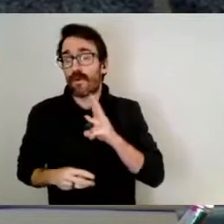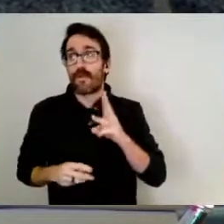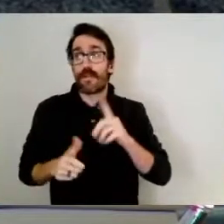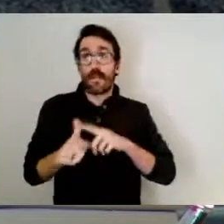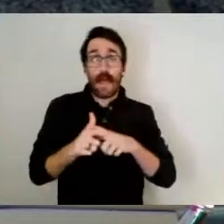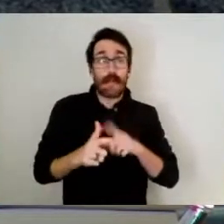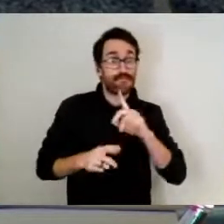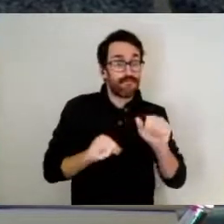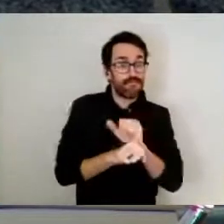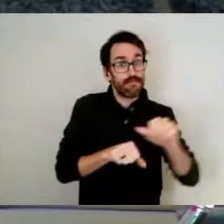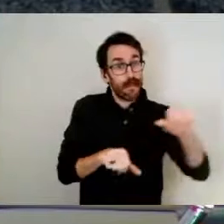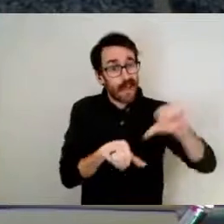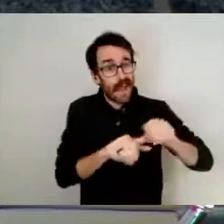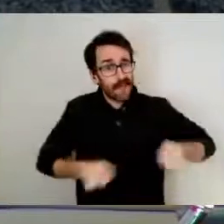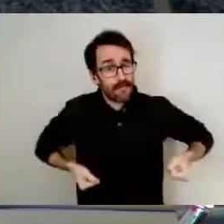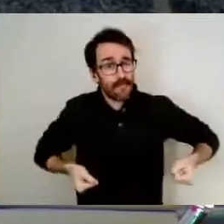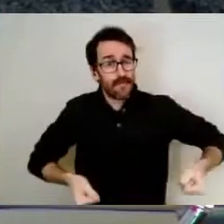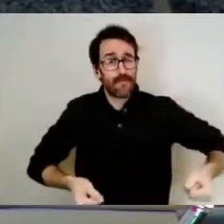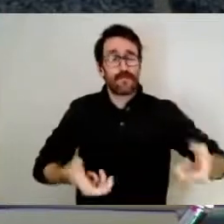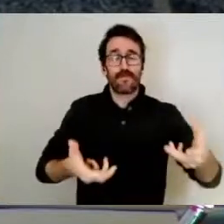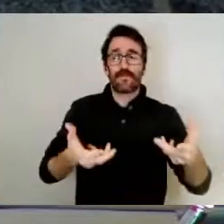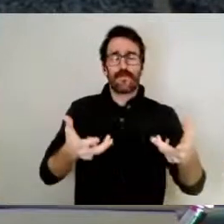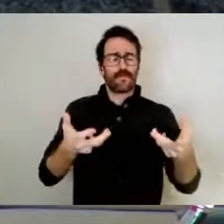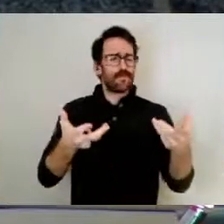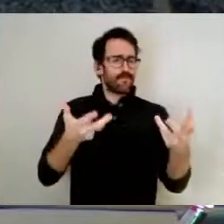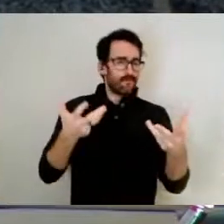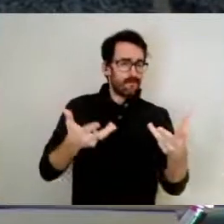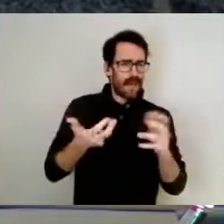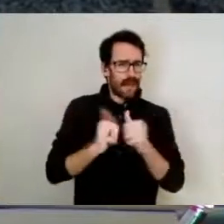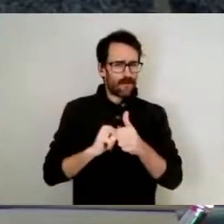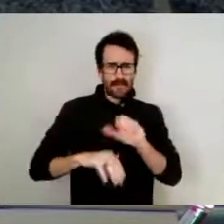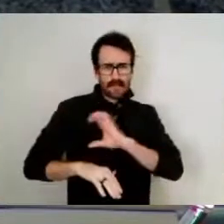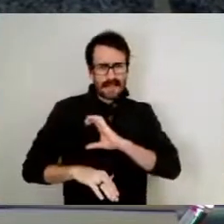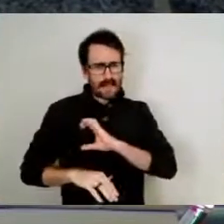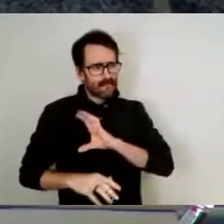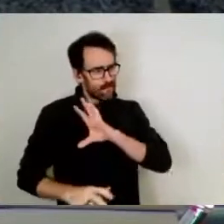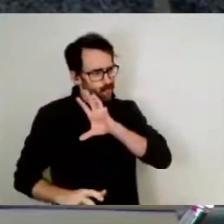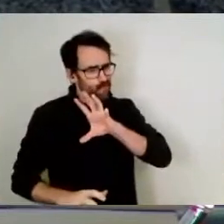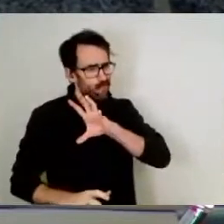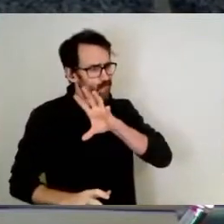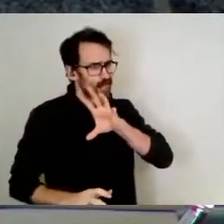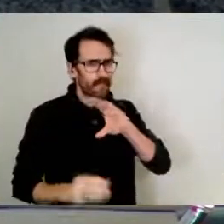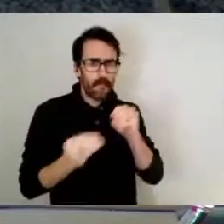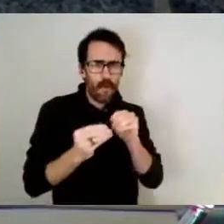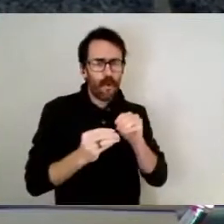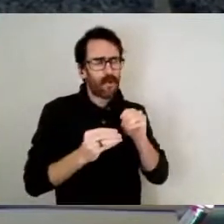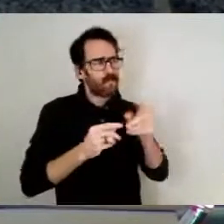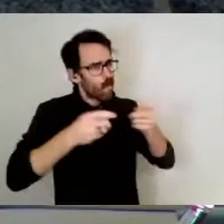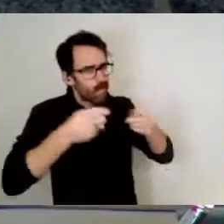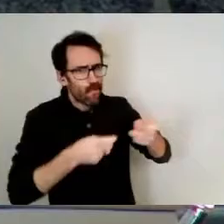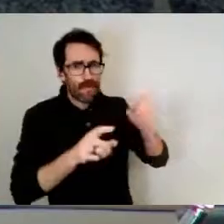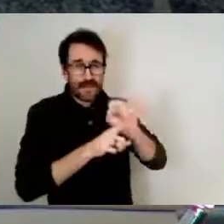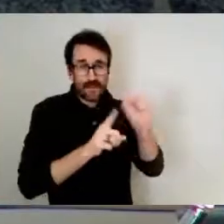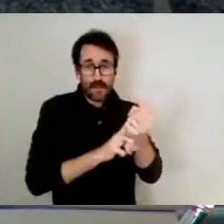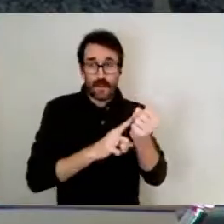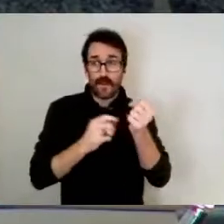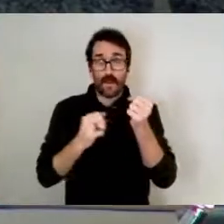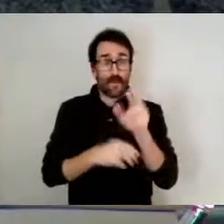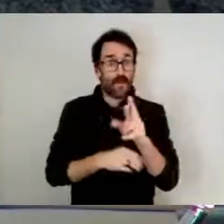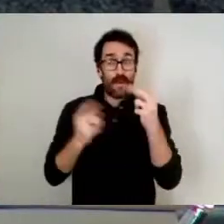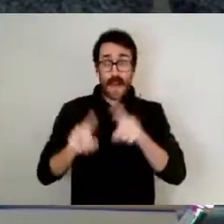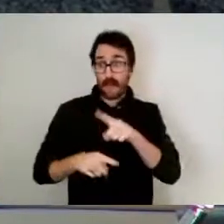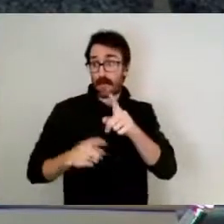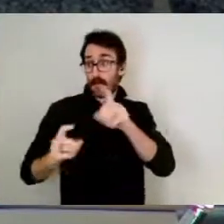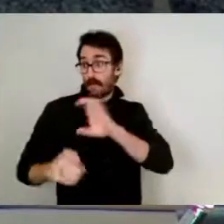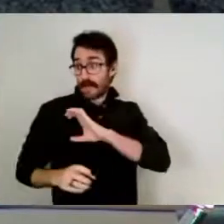way forward to end this occupation and to give greater comfort and security to those people who feel threatened